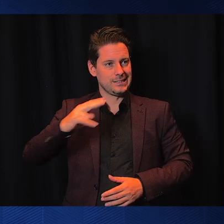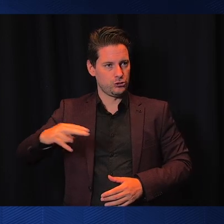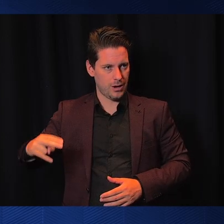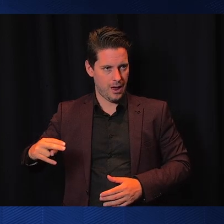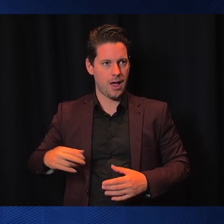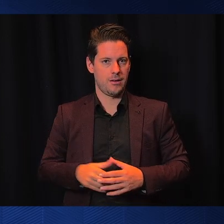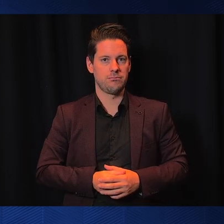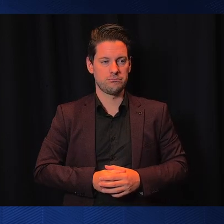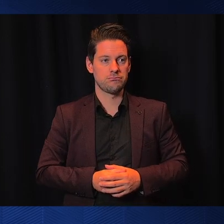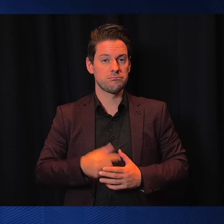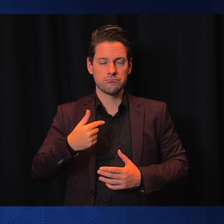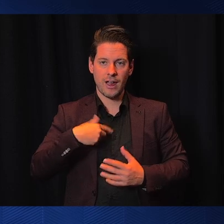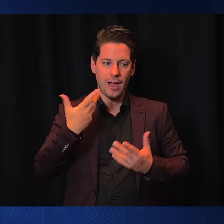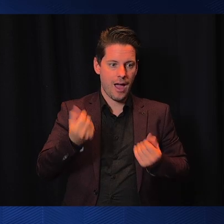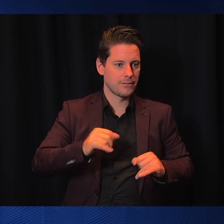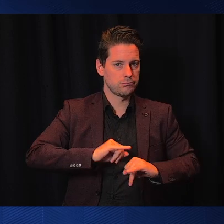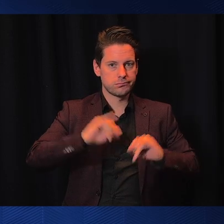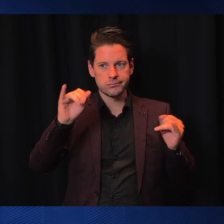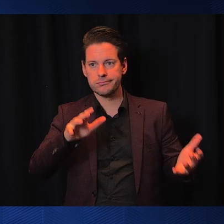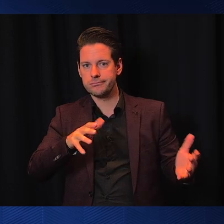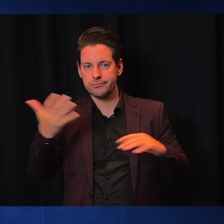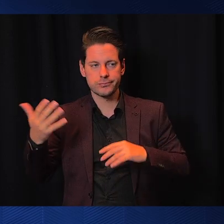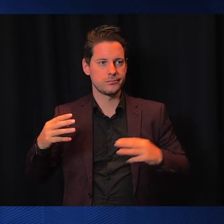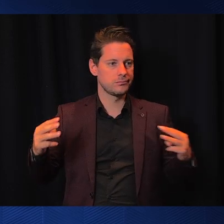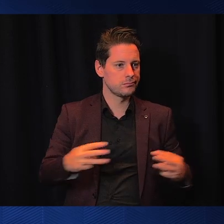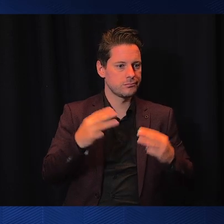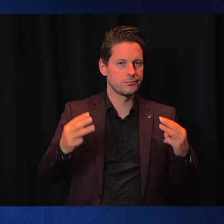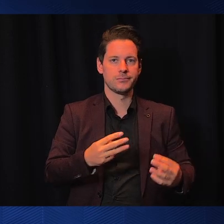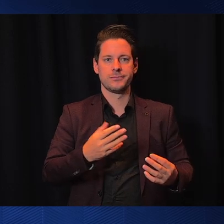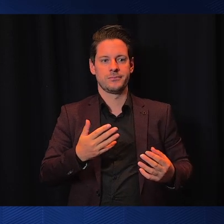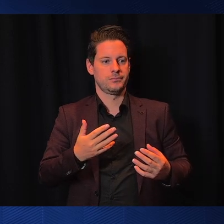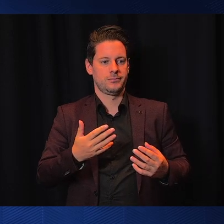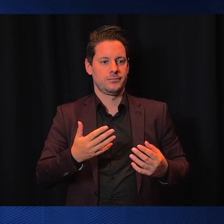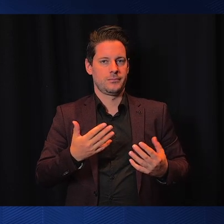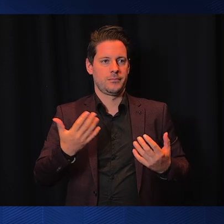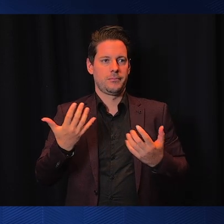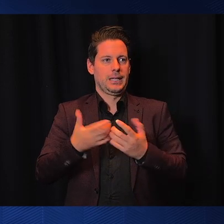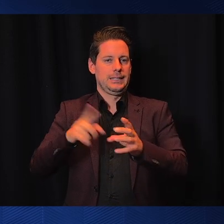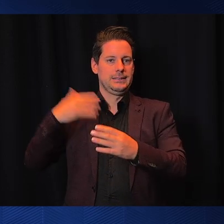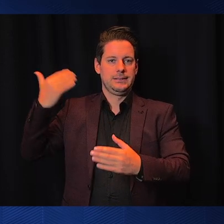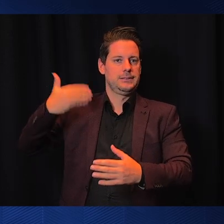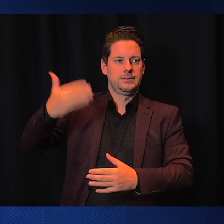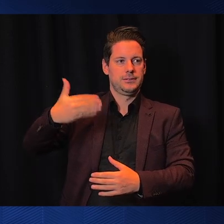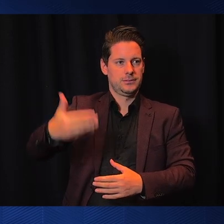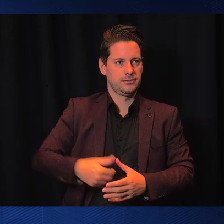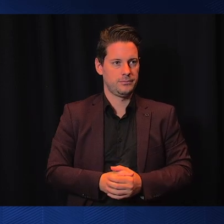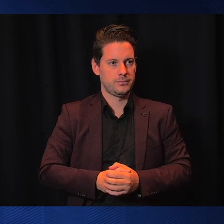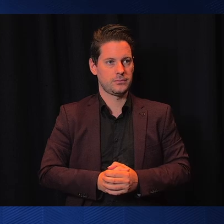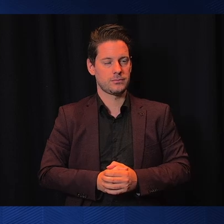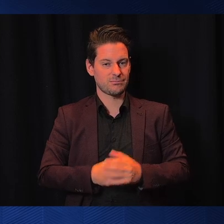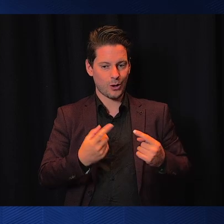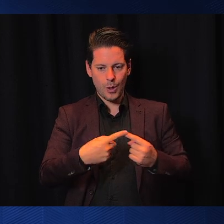been battered by disasters, by conflict over years. And surely local NGOs are